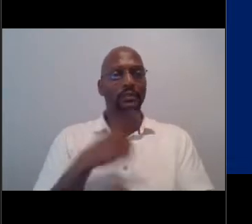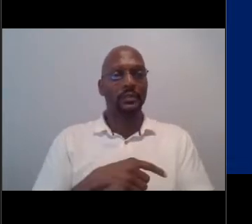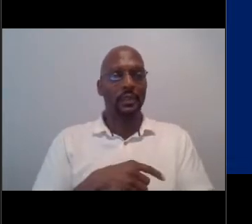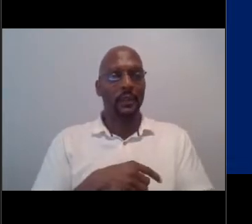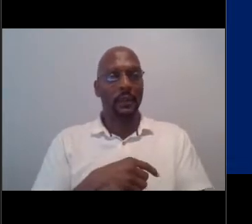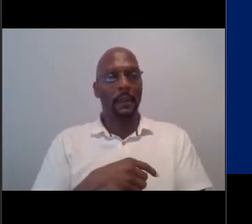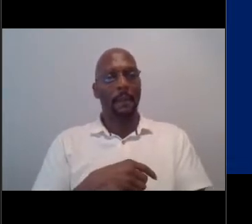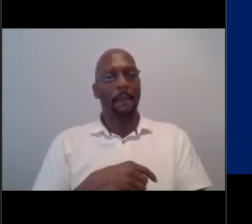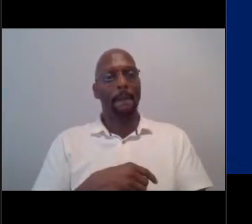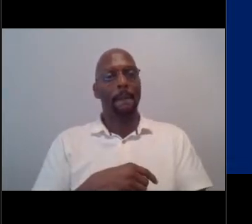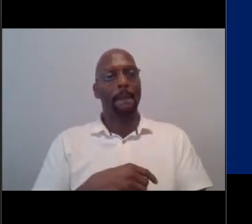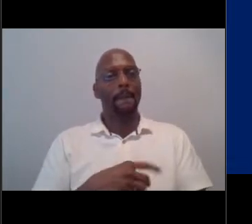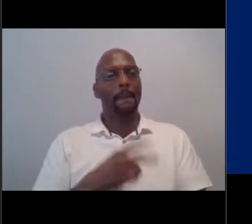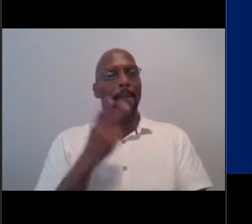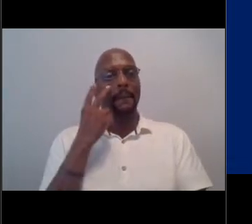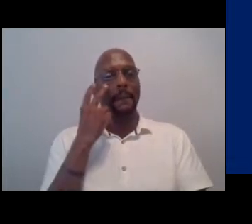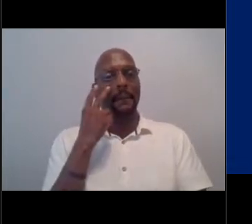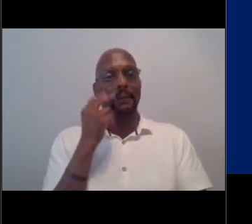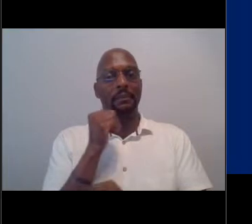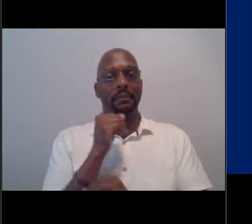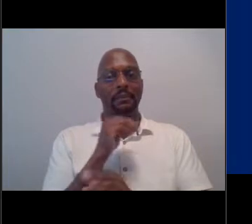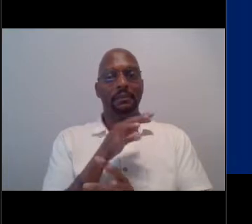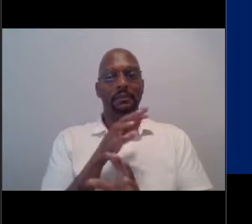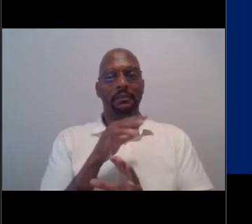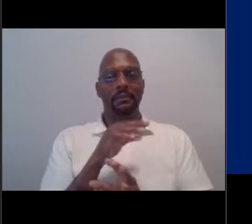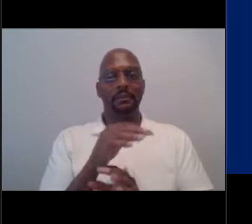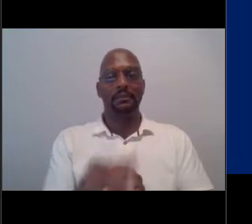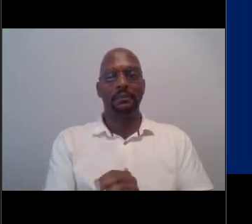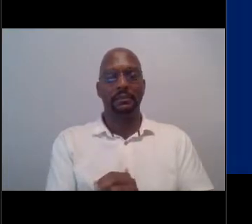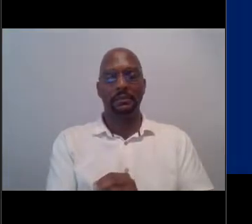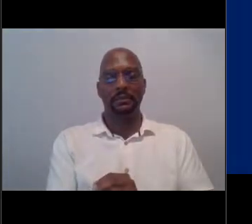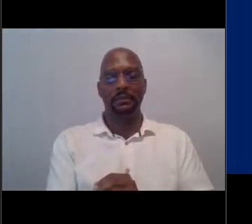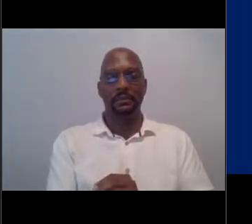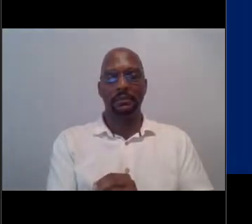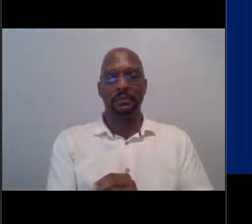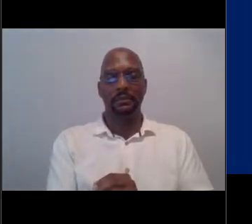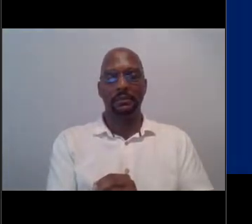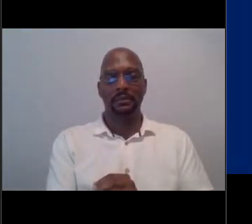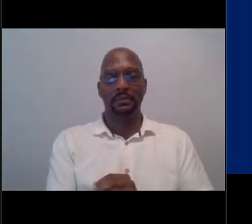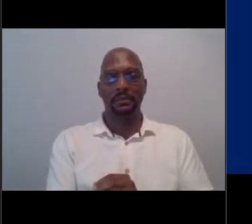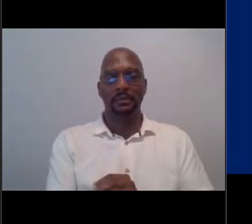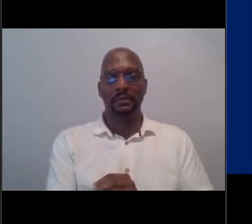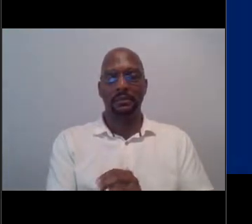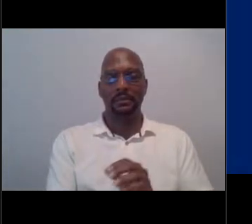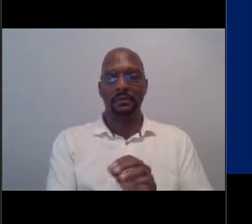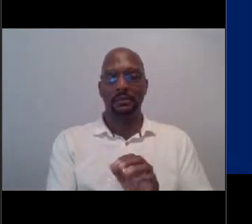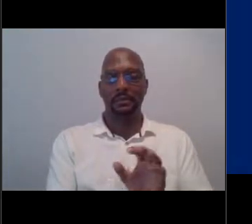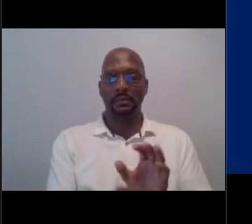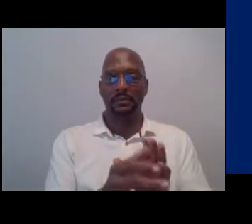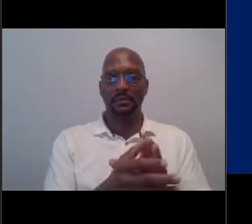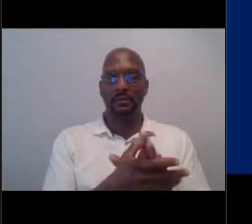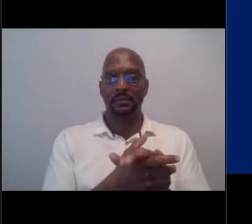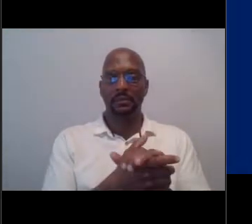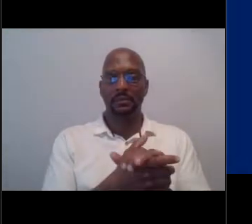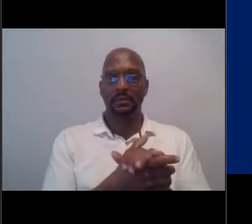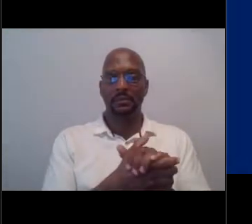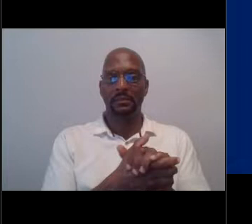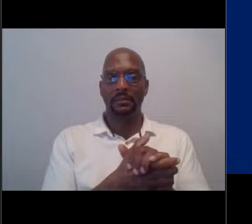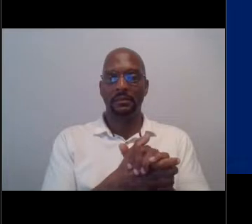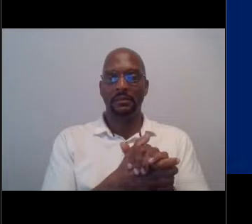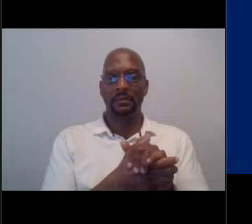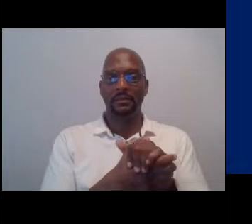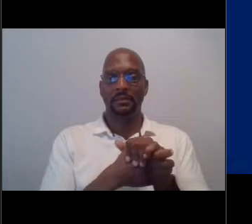at the screening tool, some of the definitions, see if I got it right. It talks about communities are identified as disadvantaged if at or